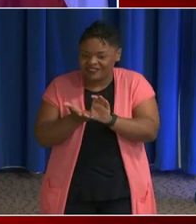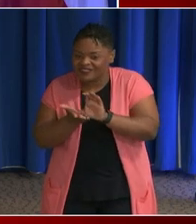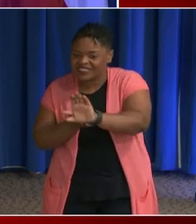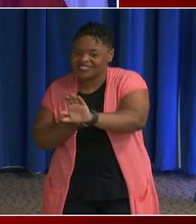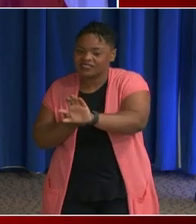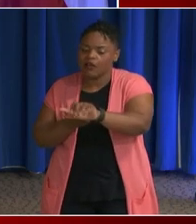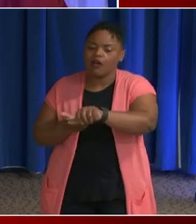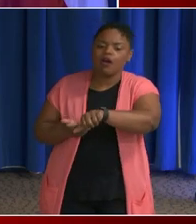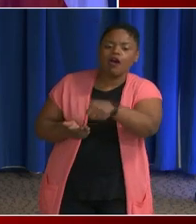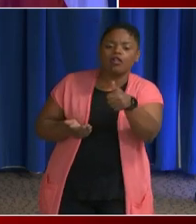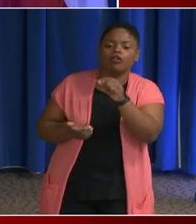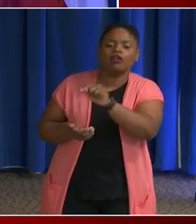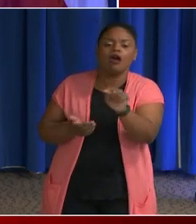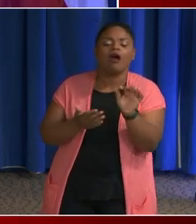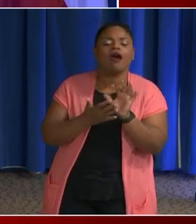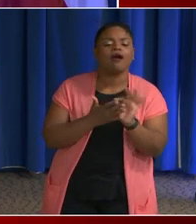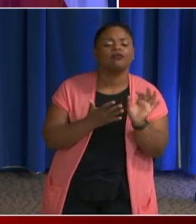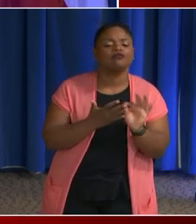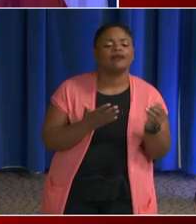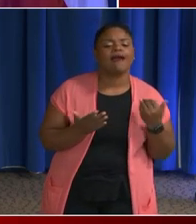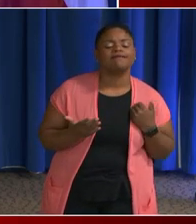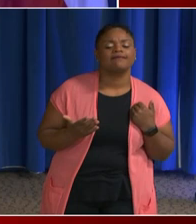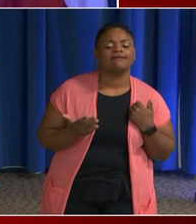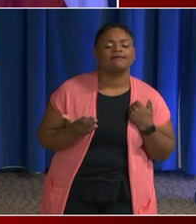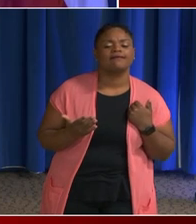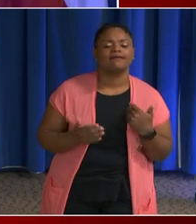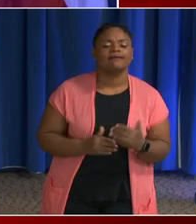which is something the council